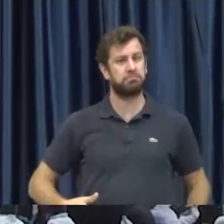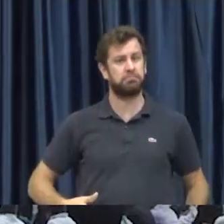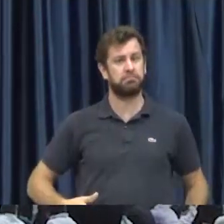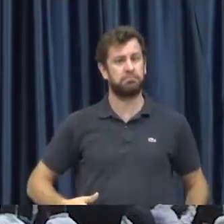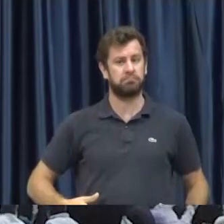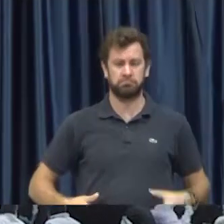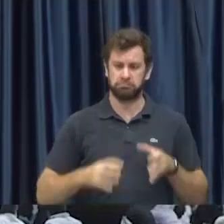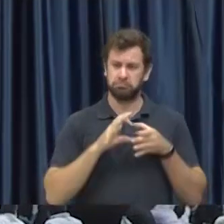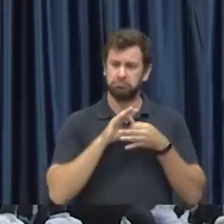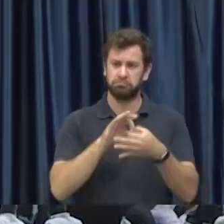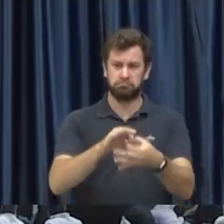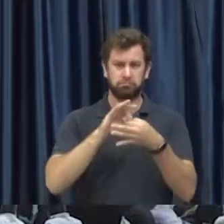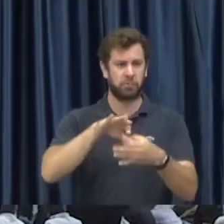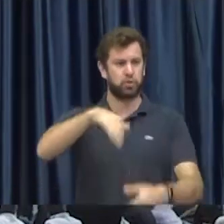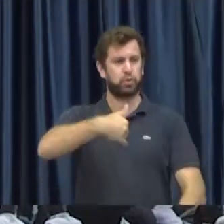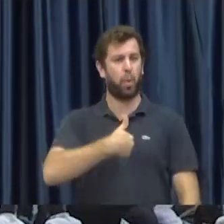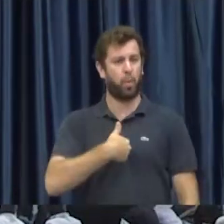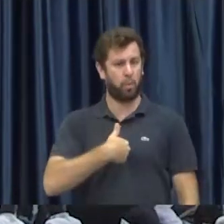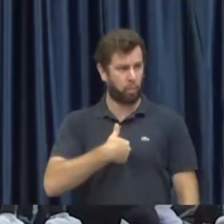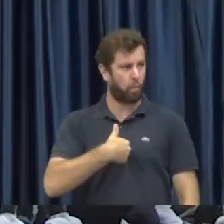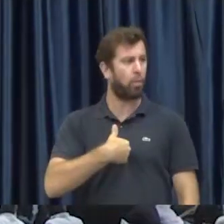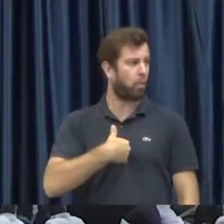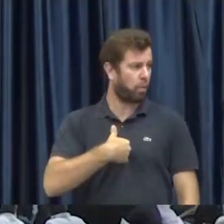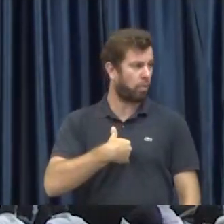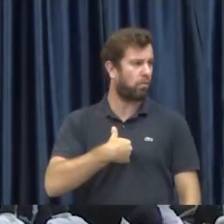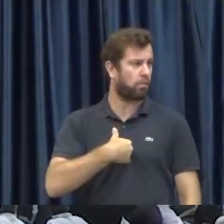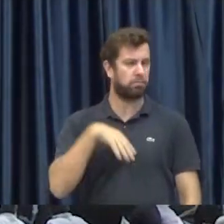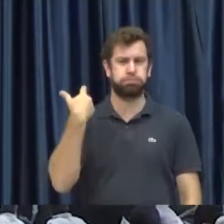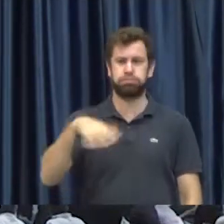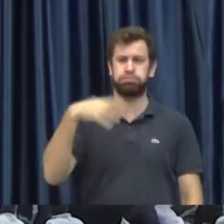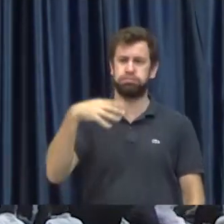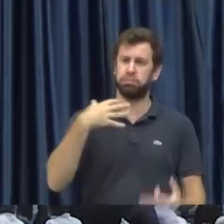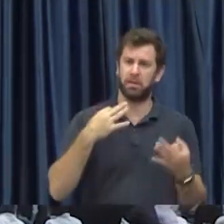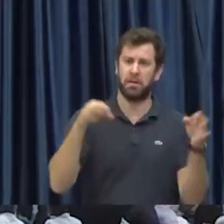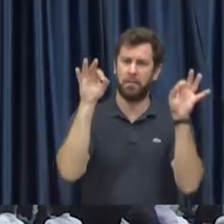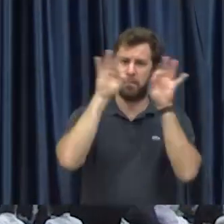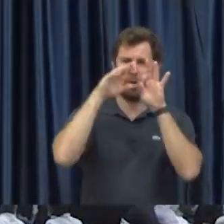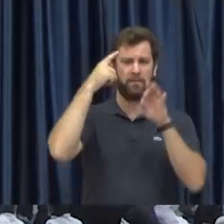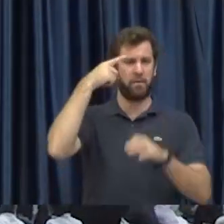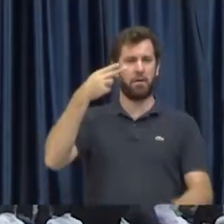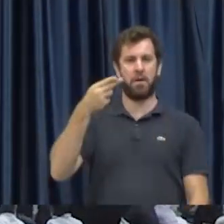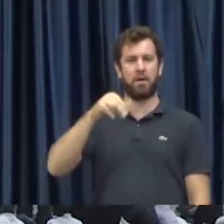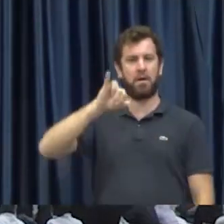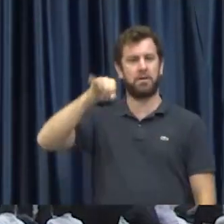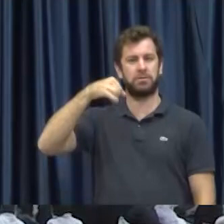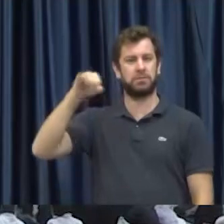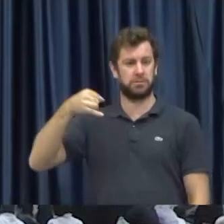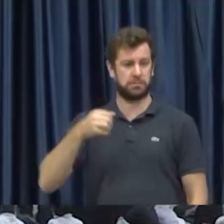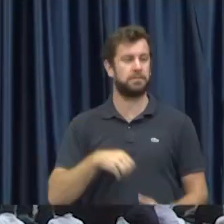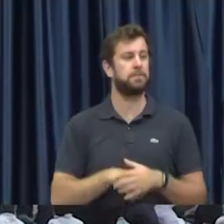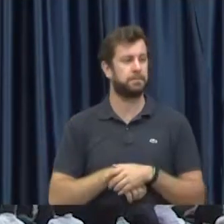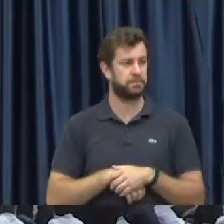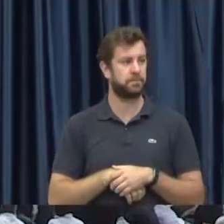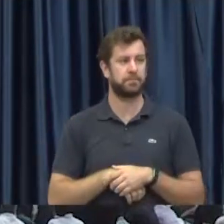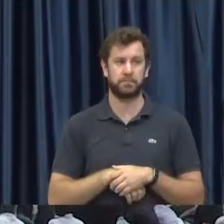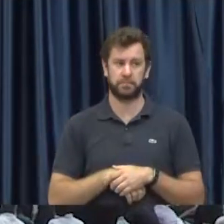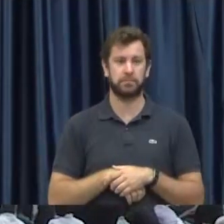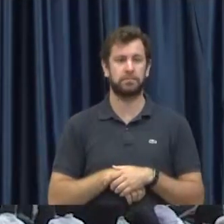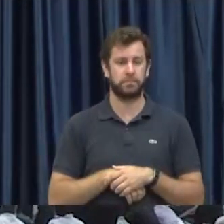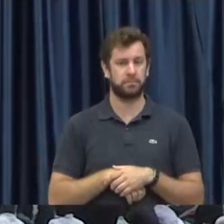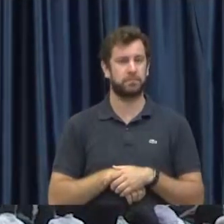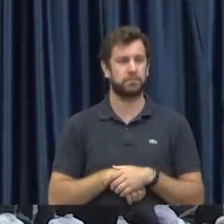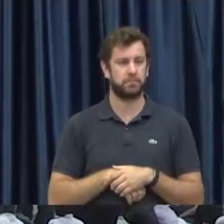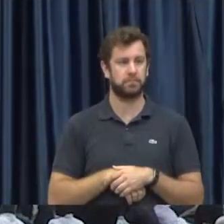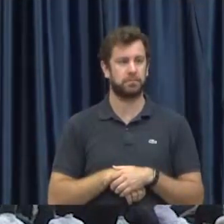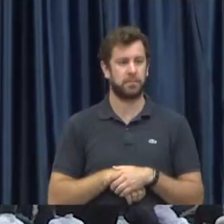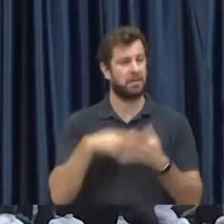to the soul, that is the key point of the Hajj. And it really is the key point